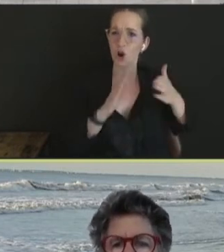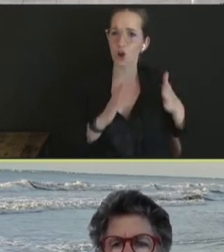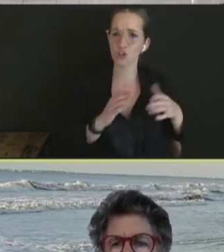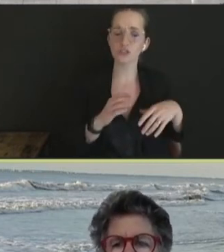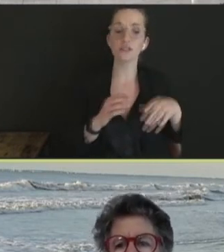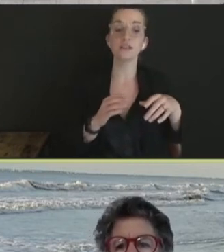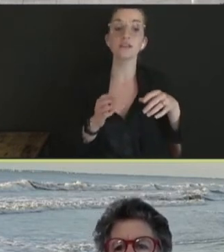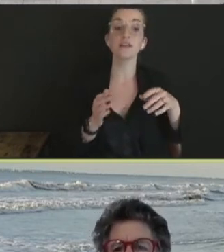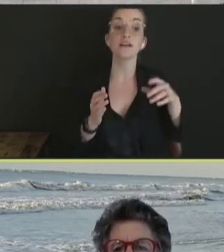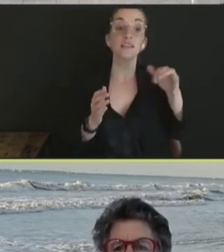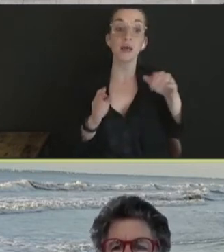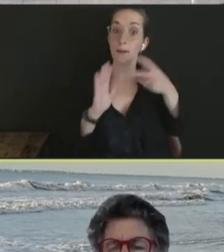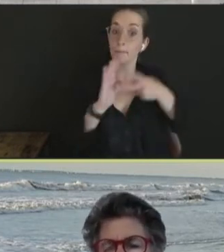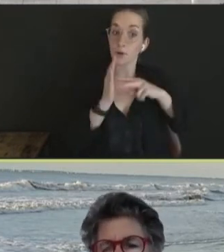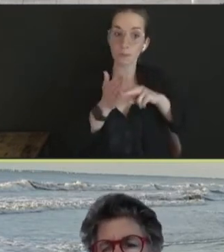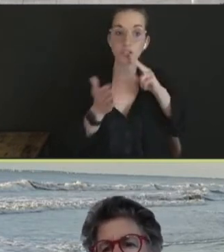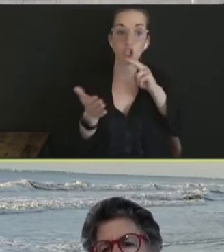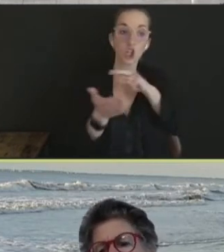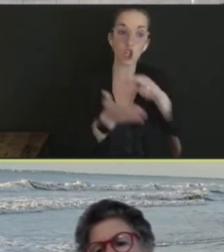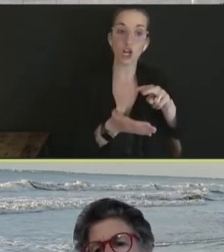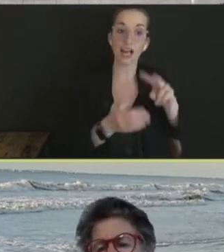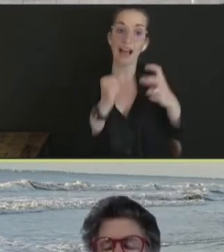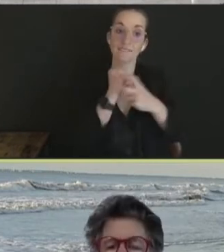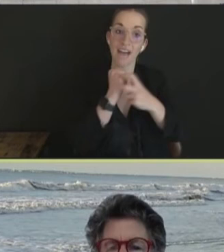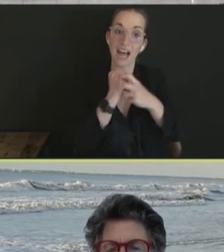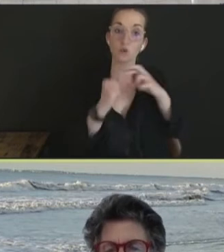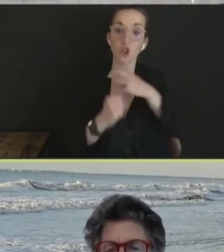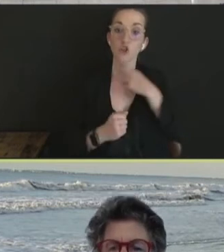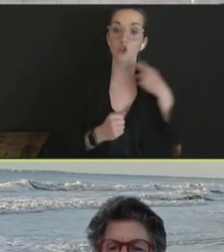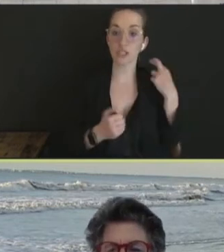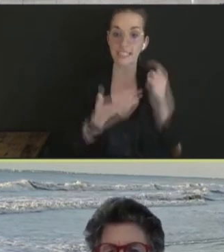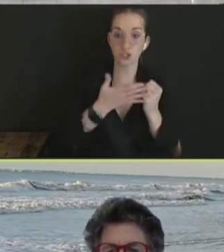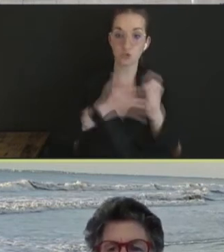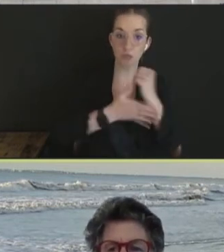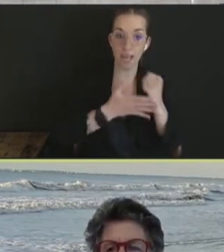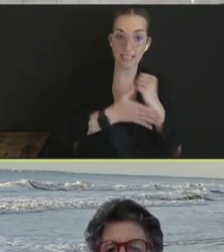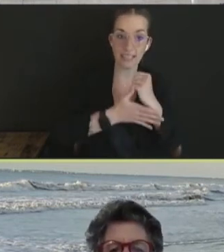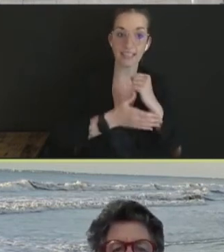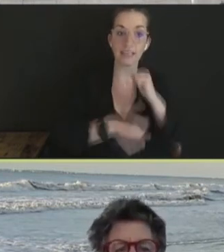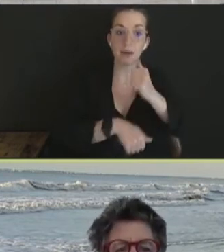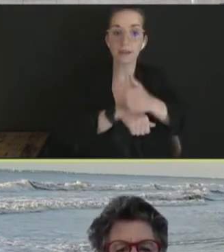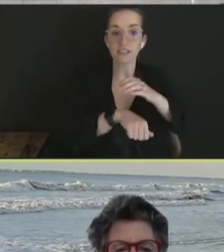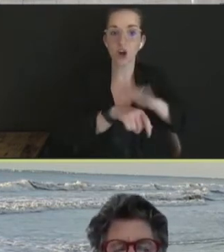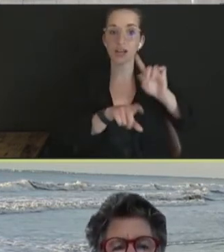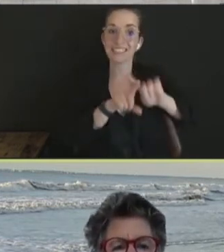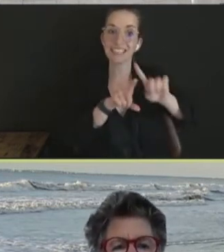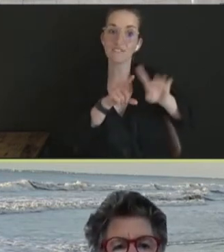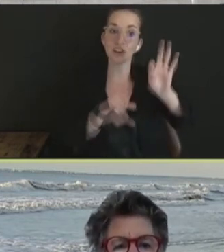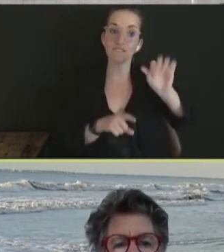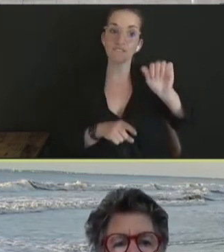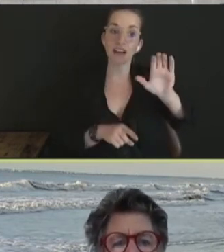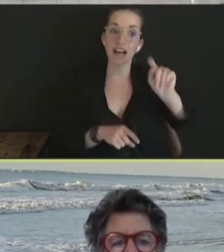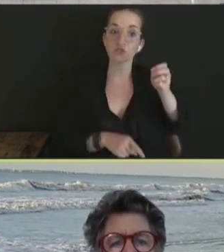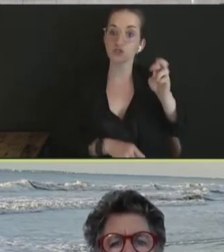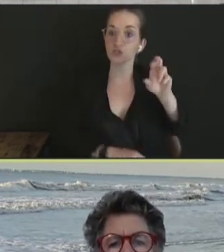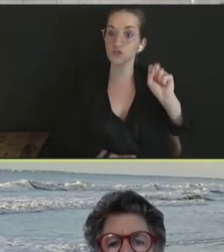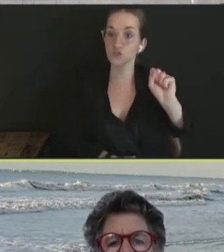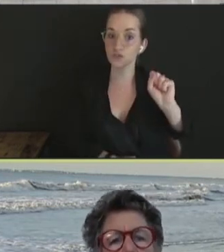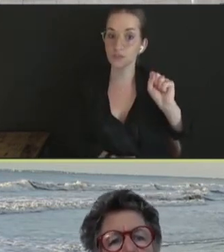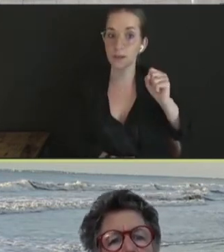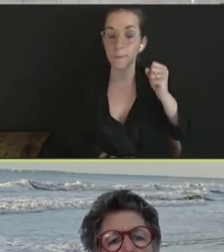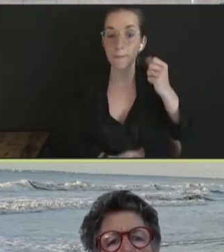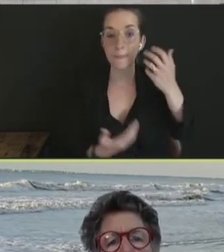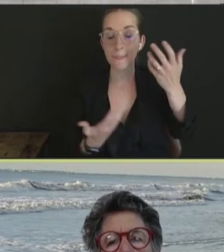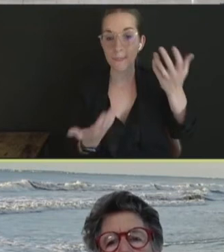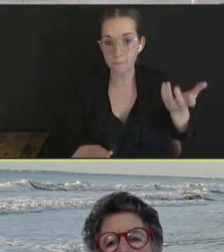risk ranking based on environment factors, host factors, virus factors of multiple kinds. And